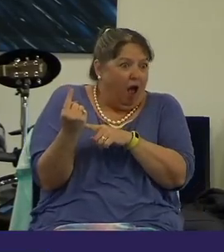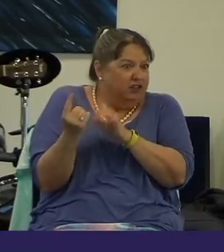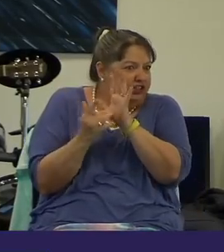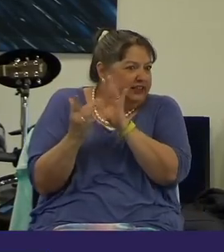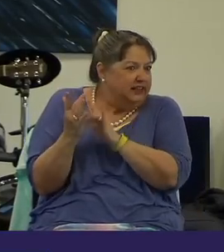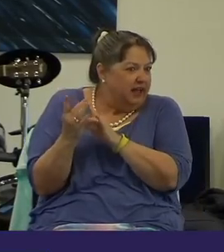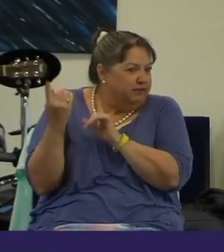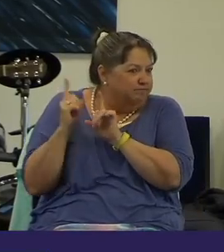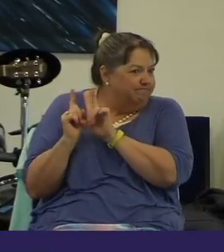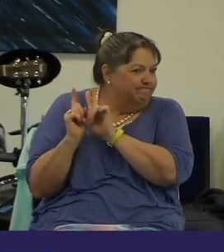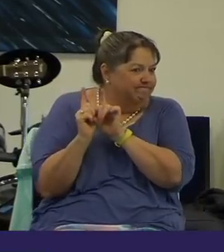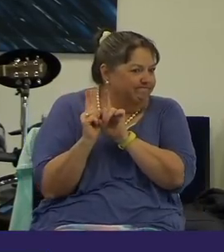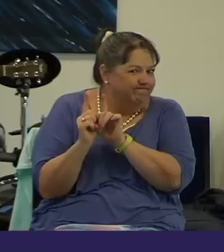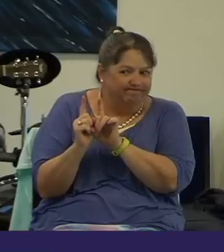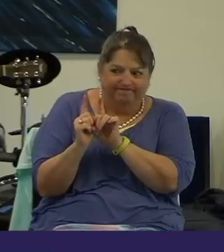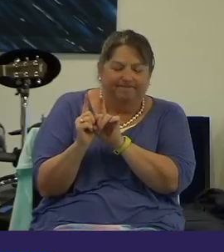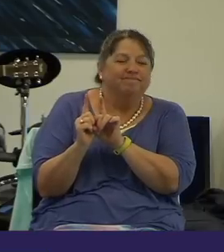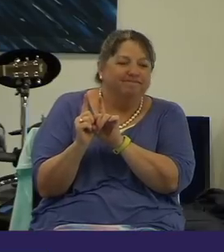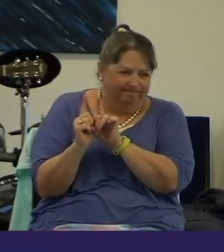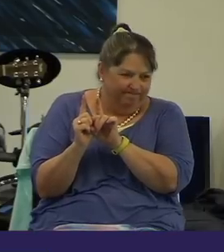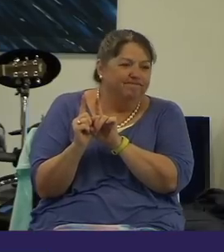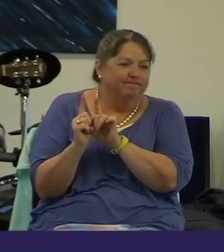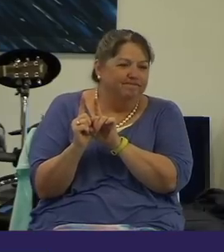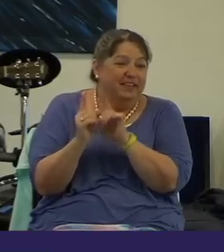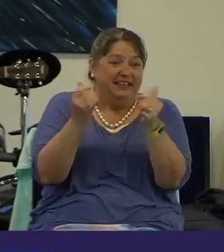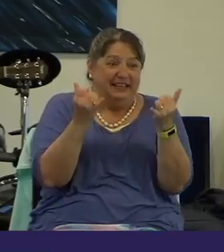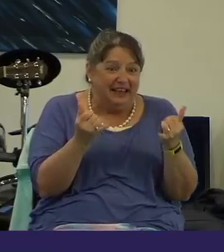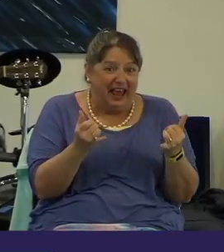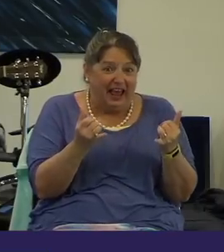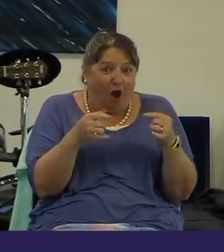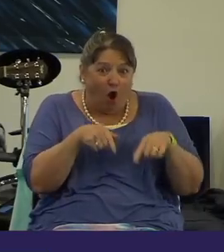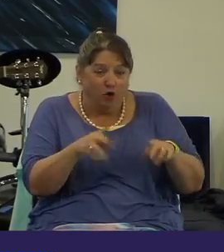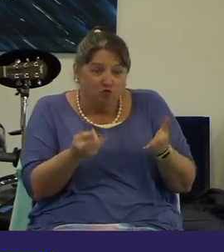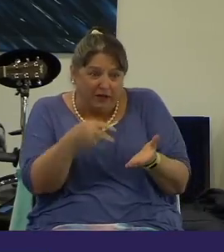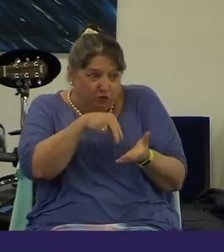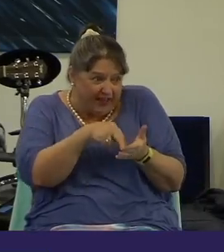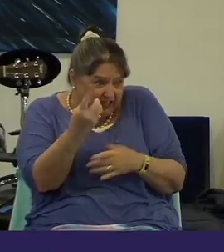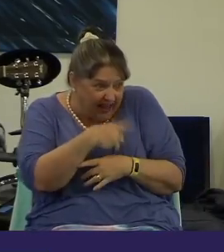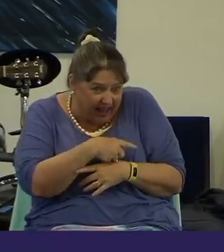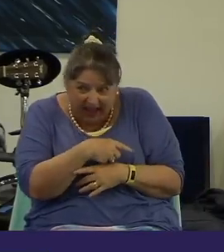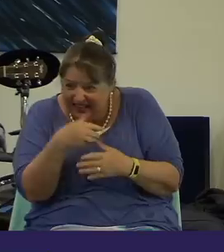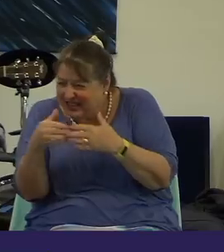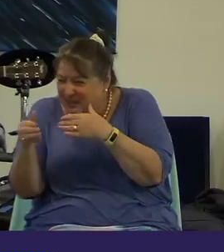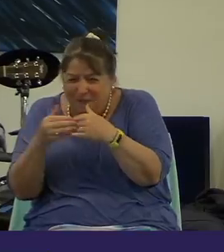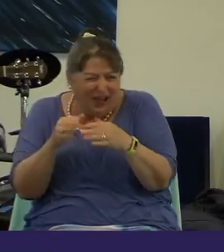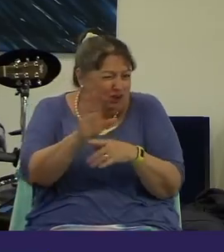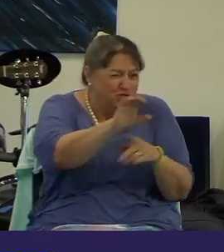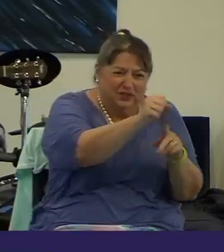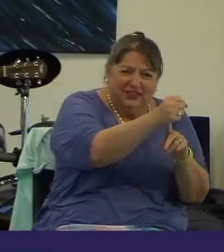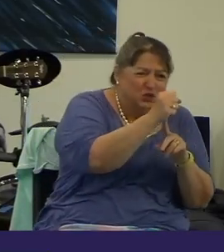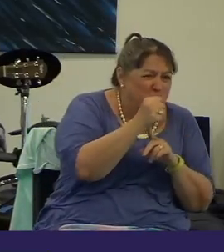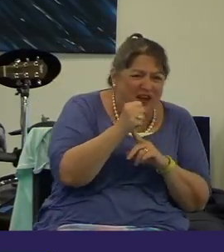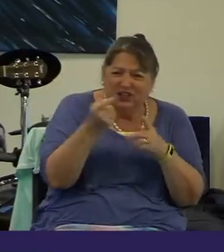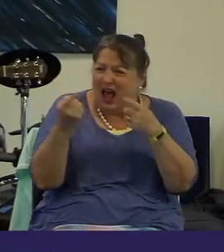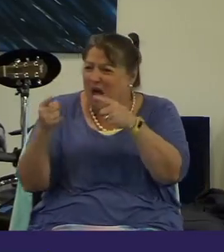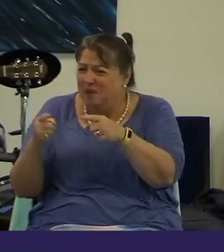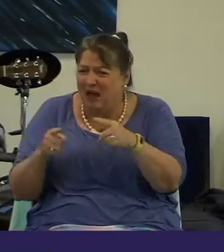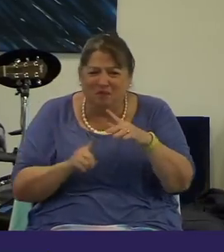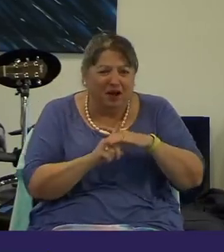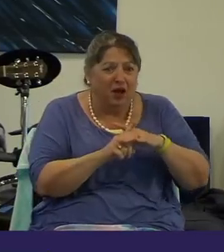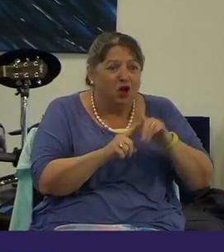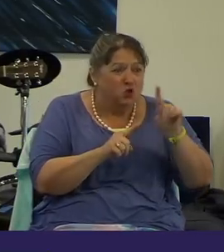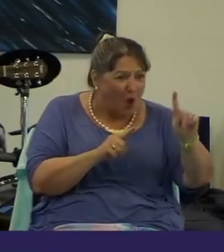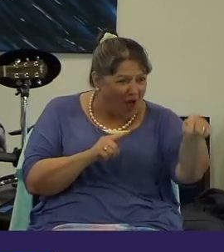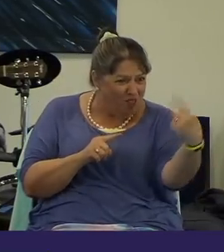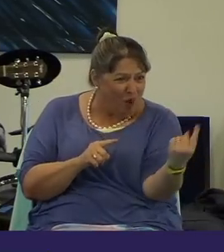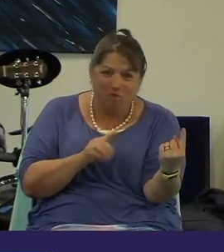on this Resurrection Day, I just want to remind you that no matter where you are in your life, no matter what you're going through, you are not walking